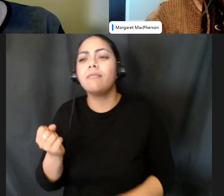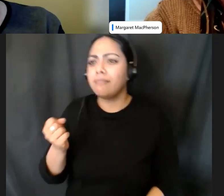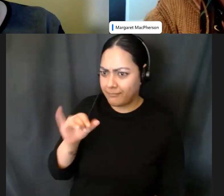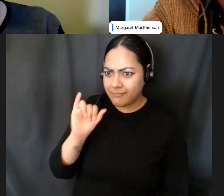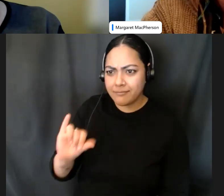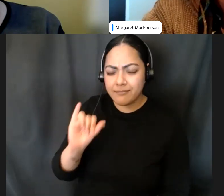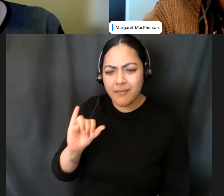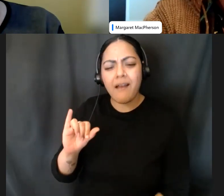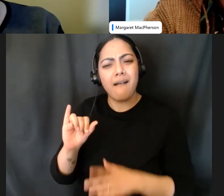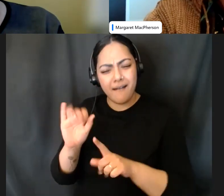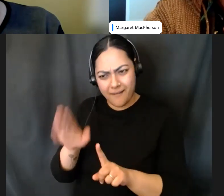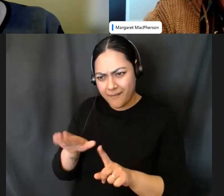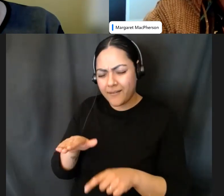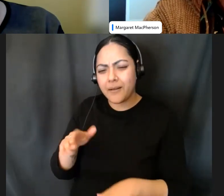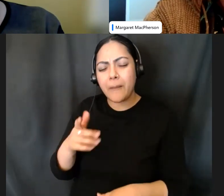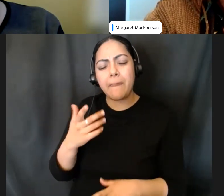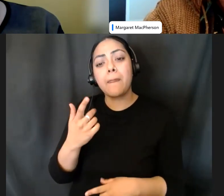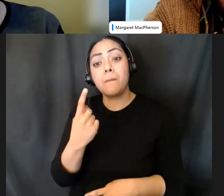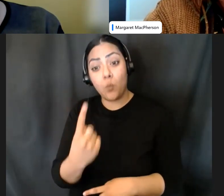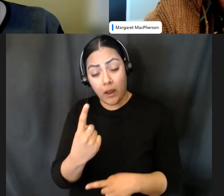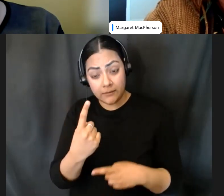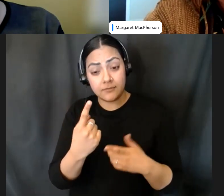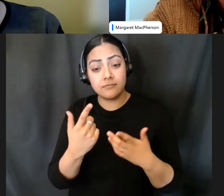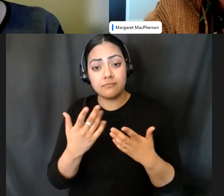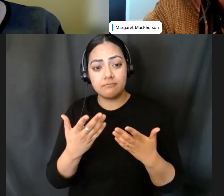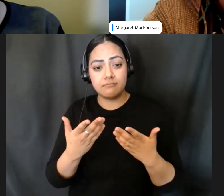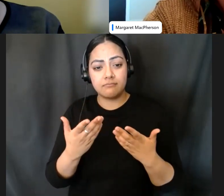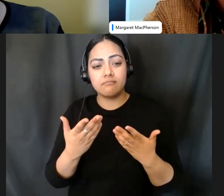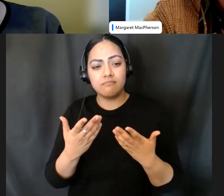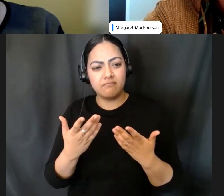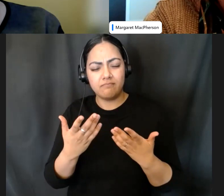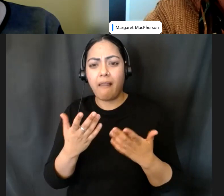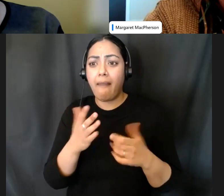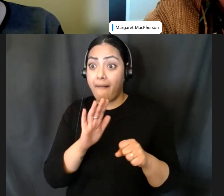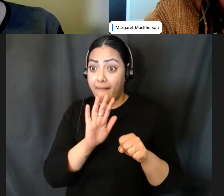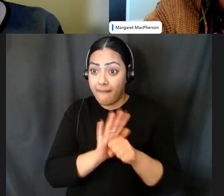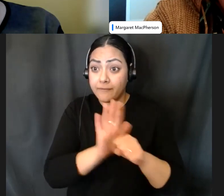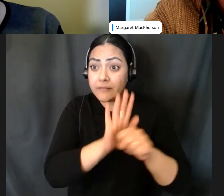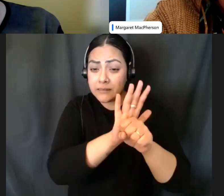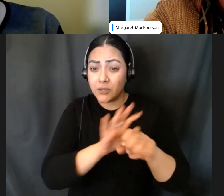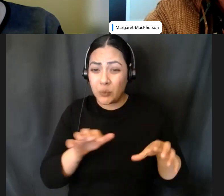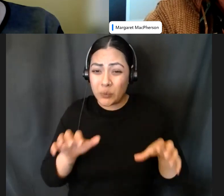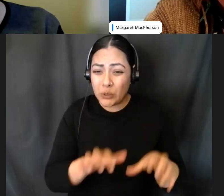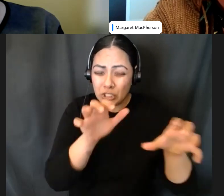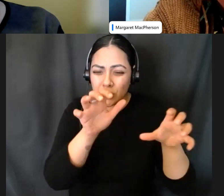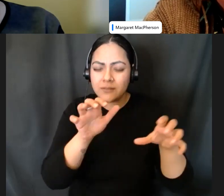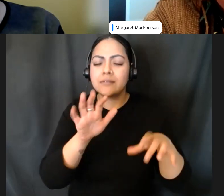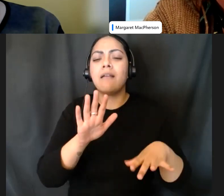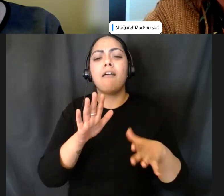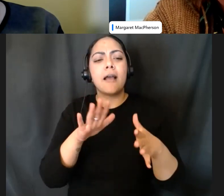just want to say that, one of the things that we do in the advocacy work that we do when we're talking with